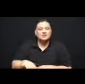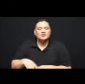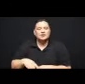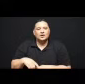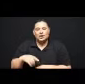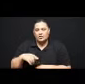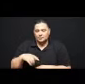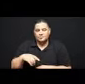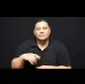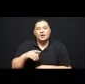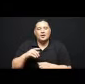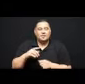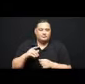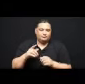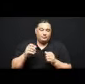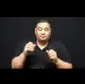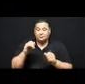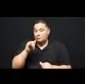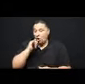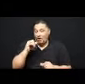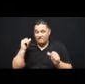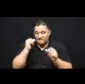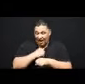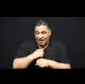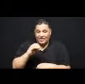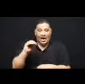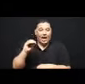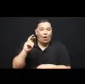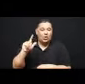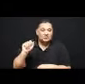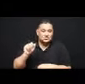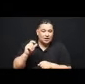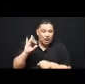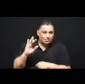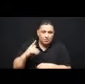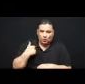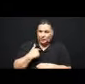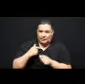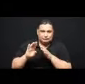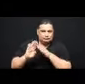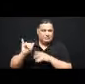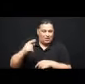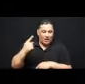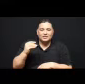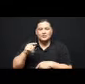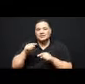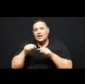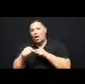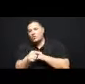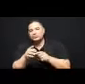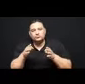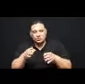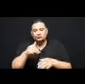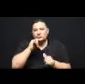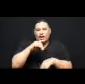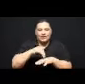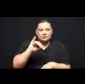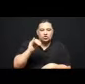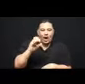We dodged that one, and down the street, drinking at Jackson House, decided to go to